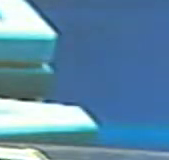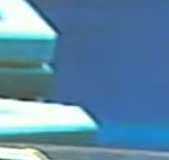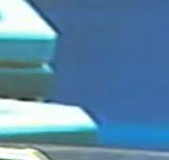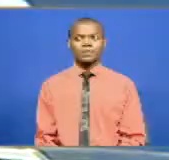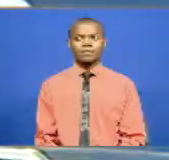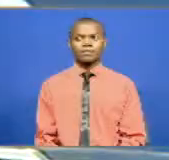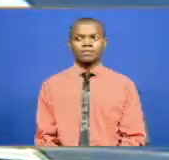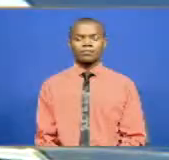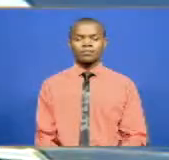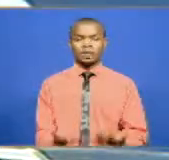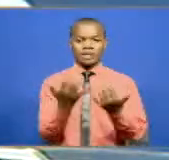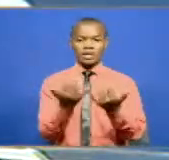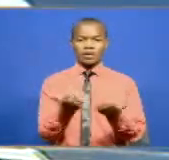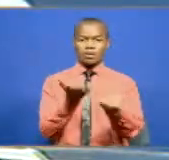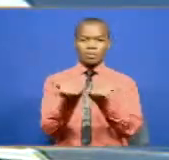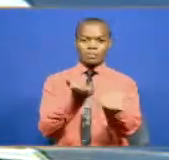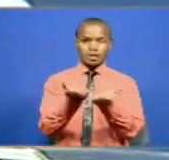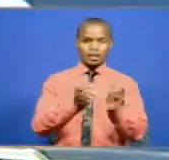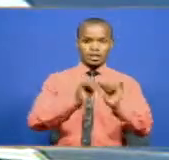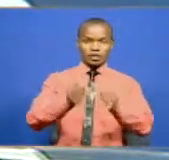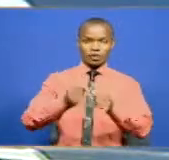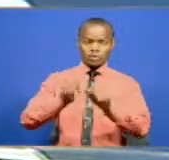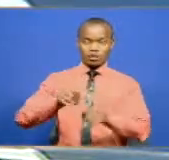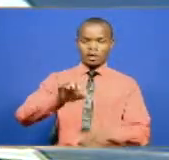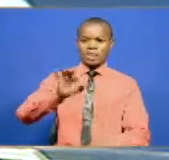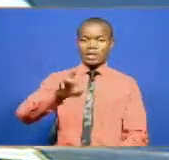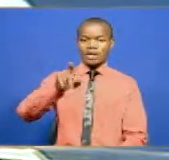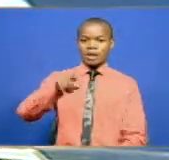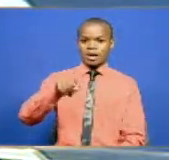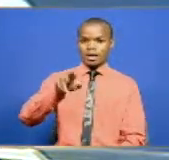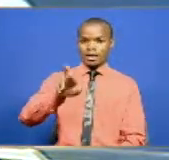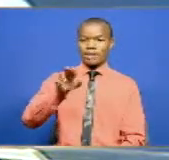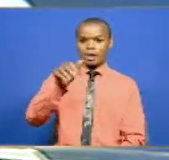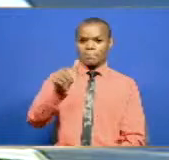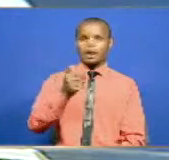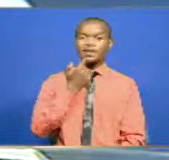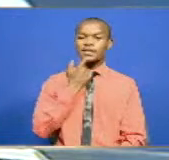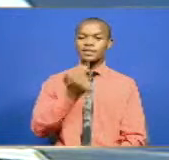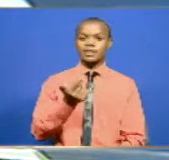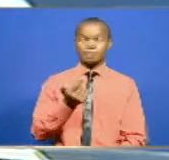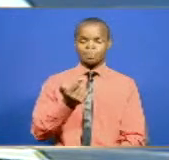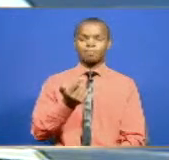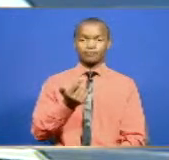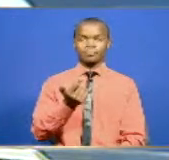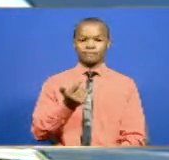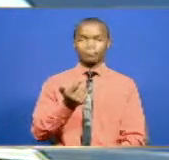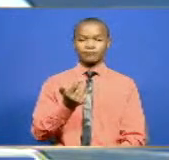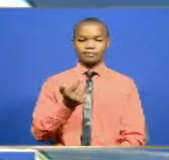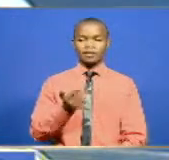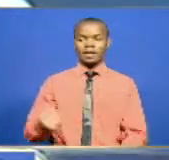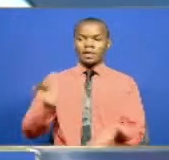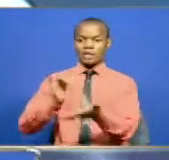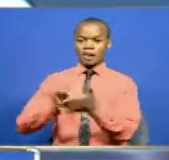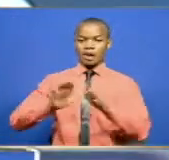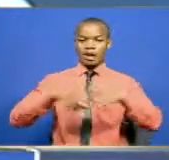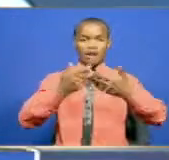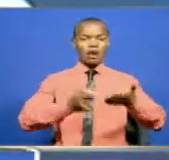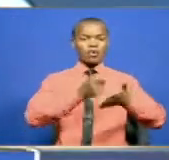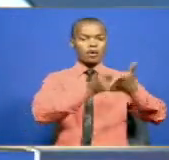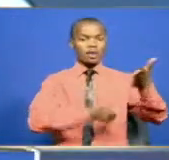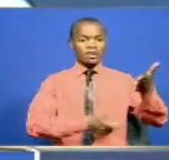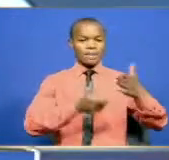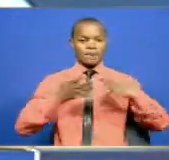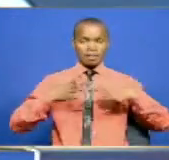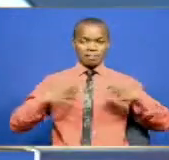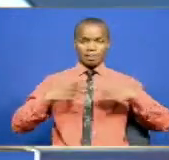Let's now get down to business. And Energy and Petroleum Regulatory Authority says the suggestion to levy hefty fines on those